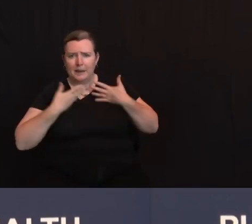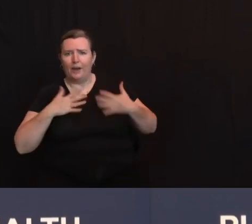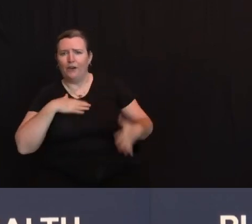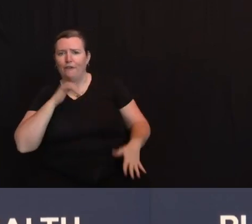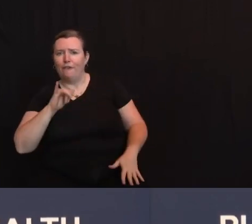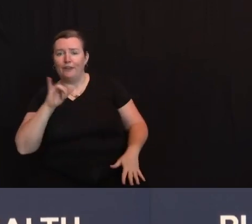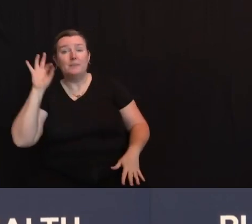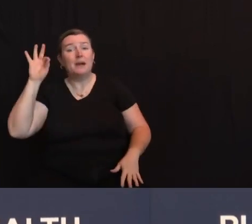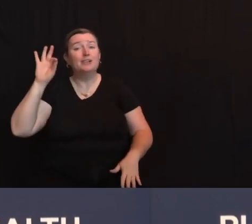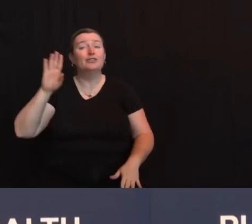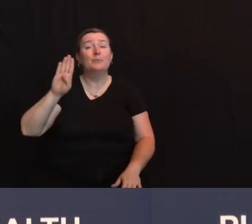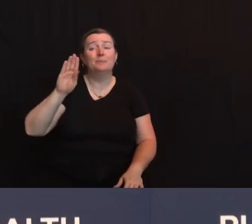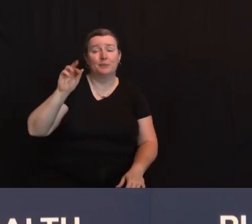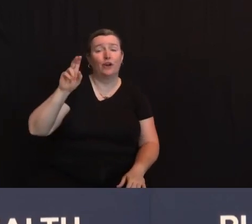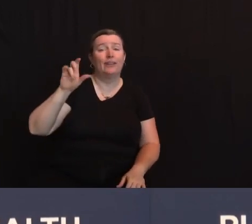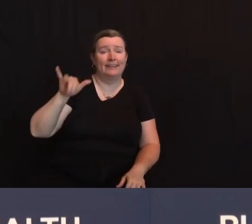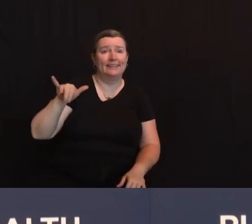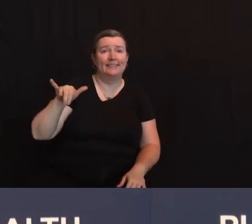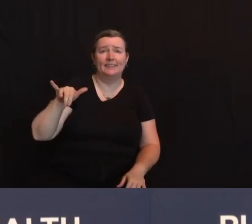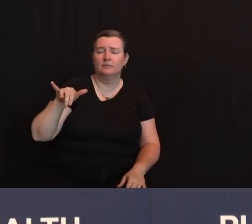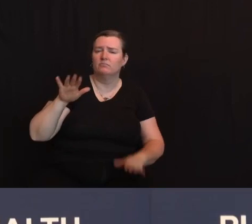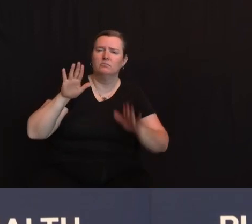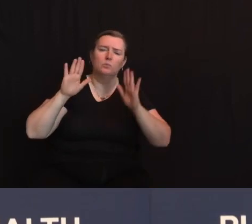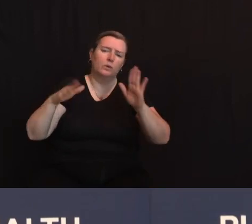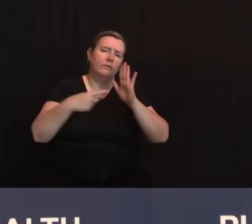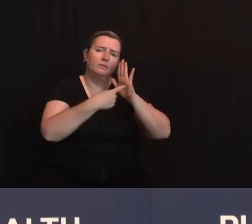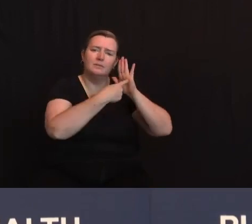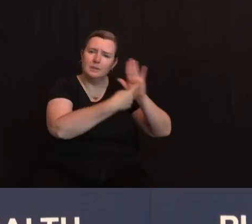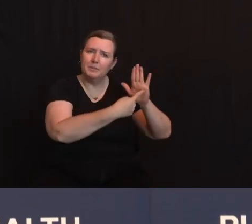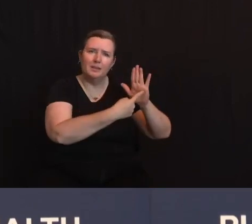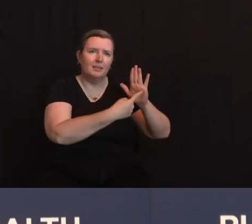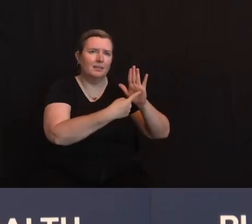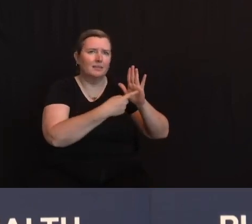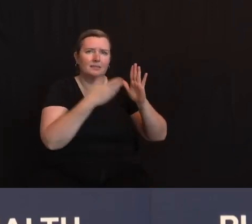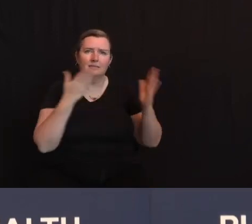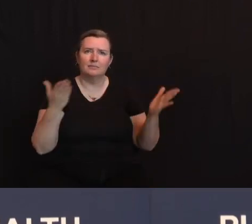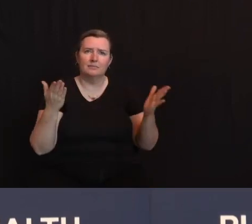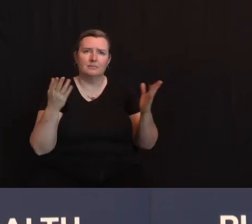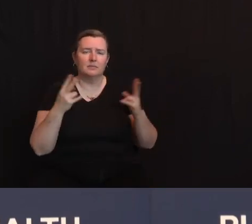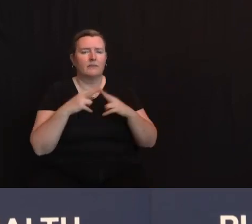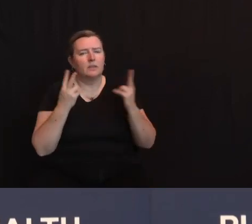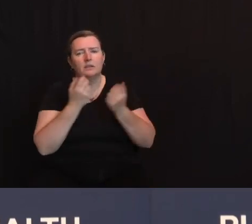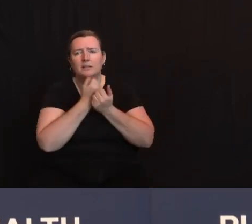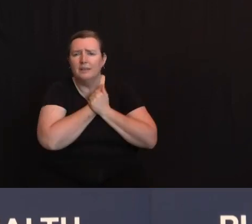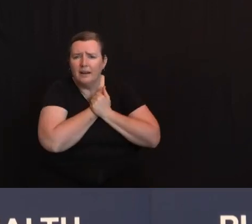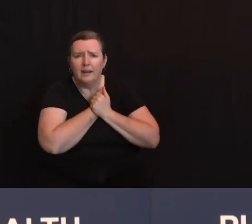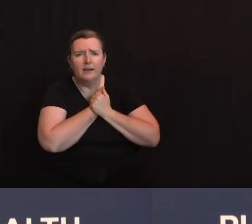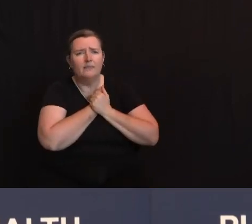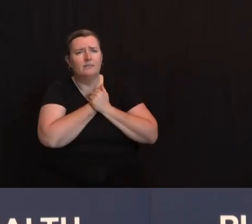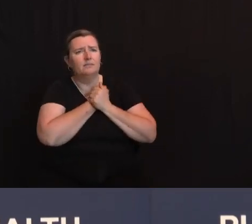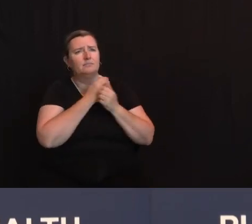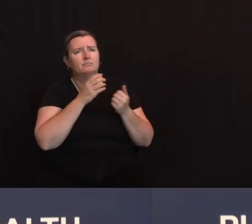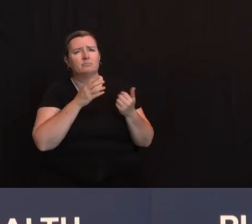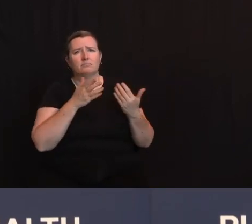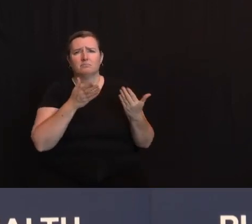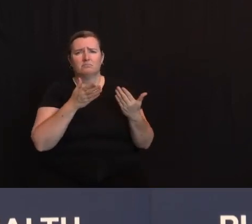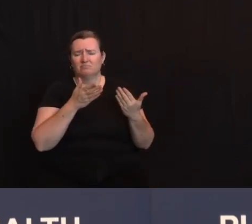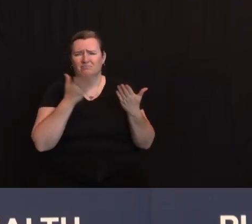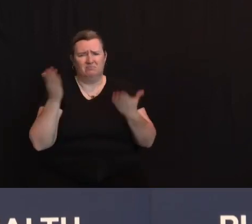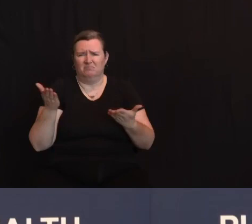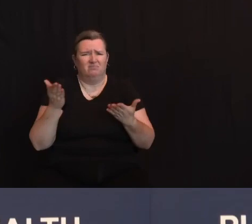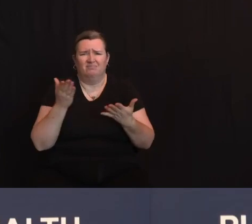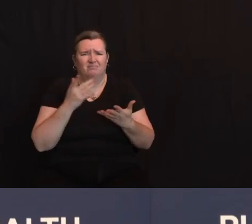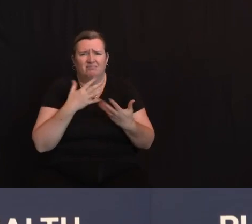certainly serves as a phenomenal example as to what loving thy neighbor looks like. So I was honored and humbled to be a part of it,